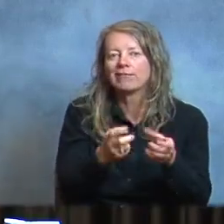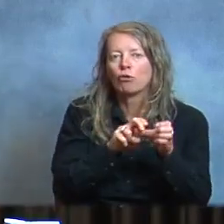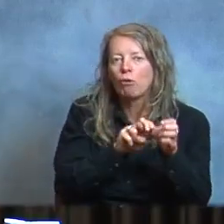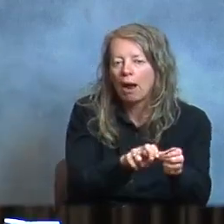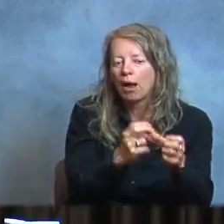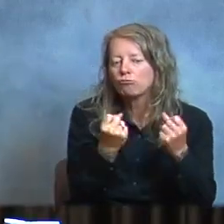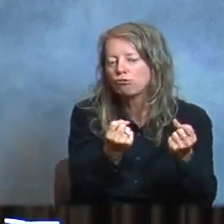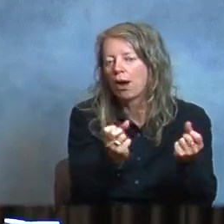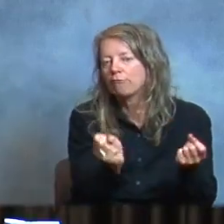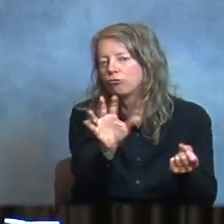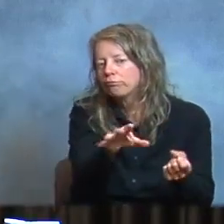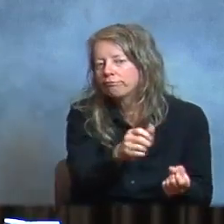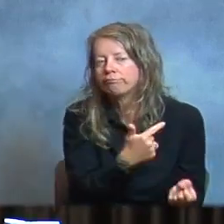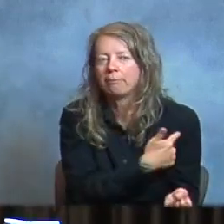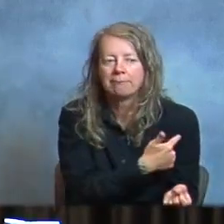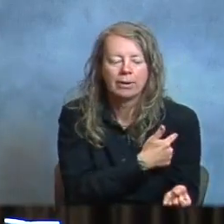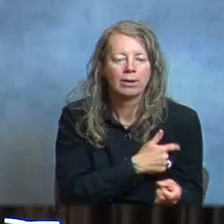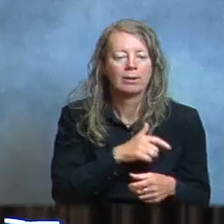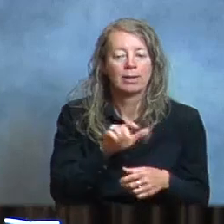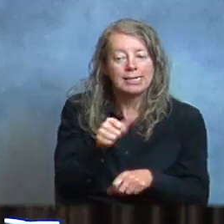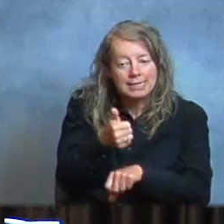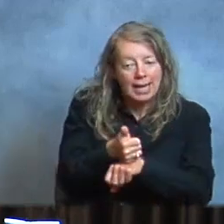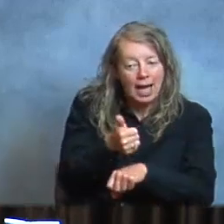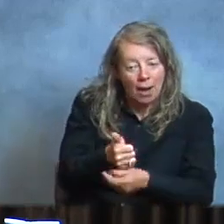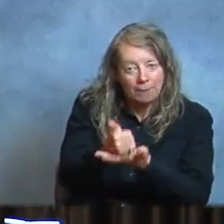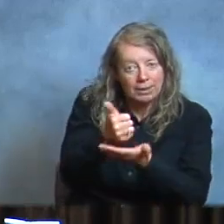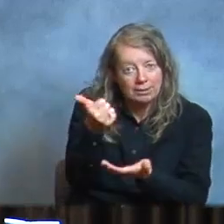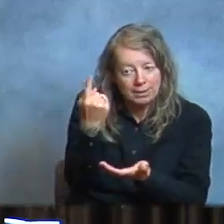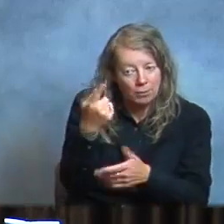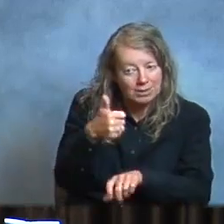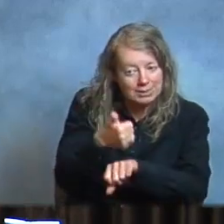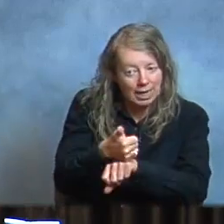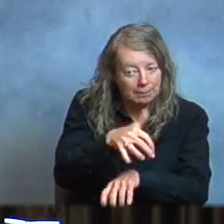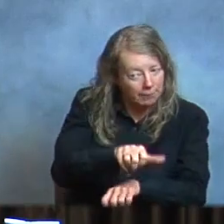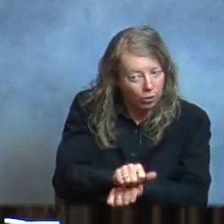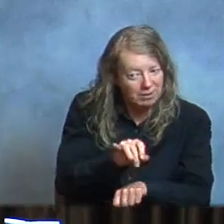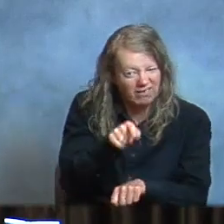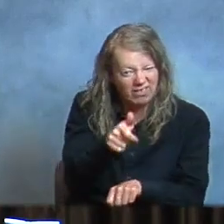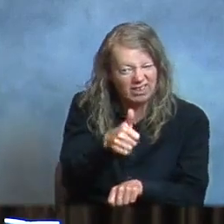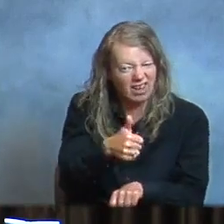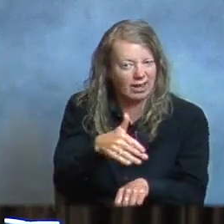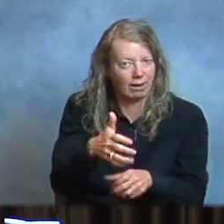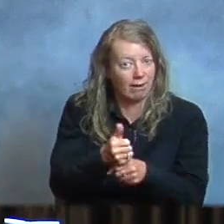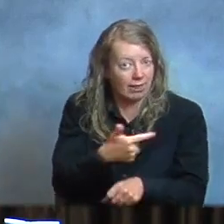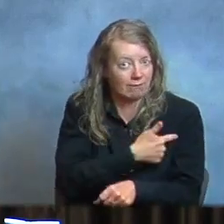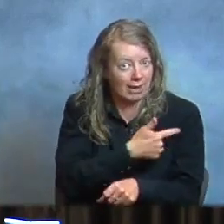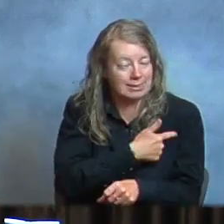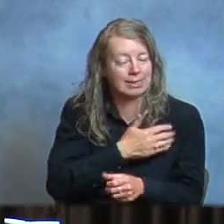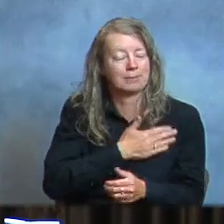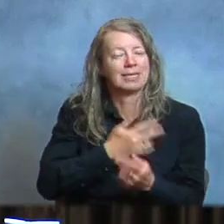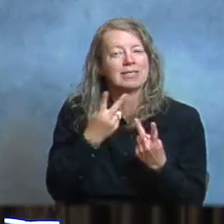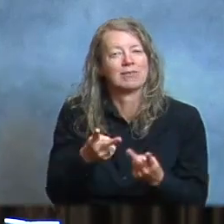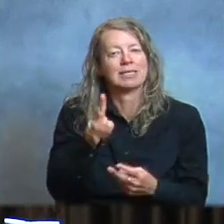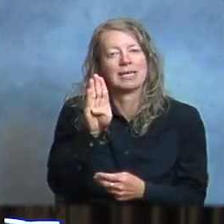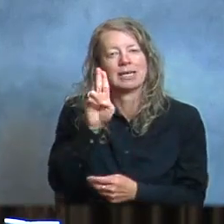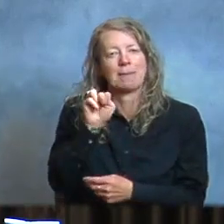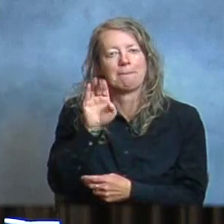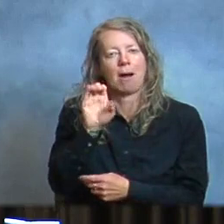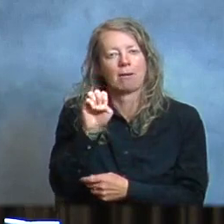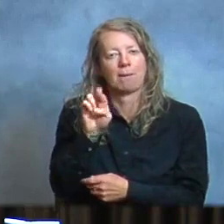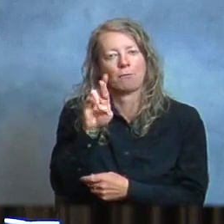for folks who have not yet received their vaccine. And please visit buncombready.org